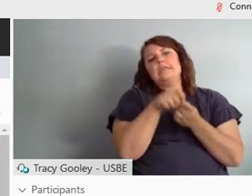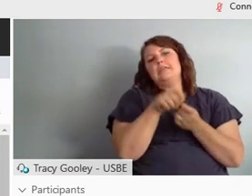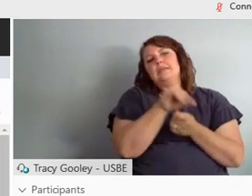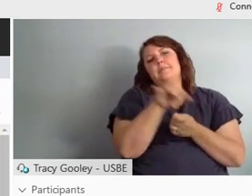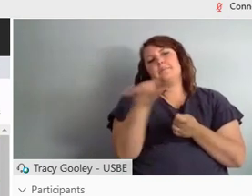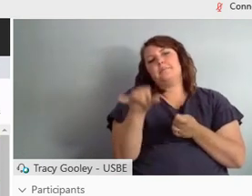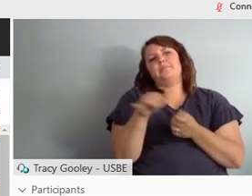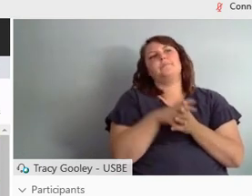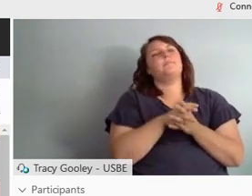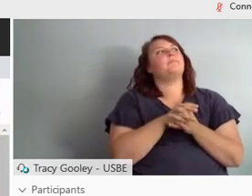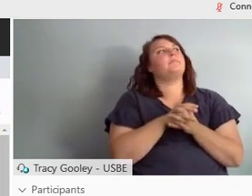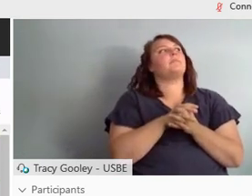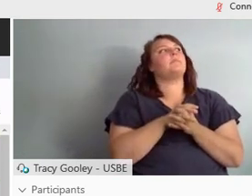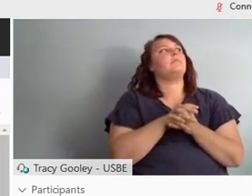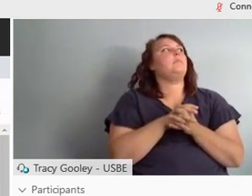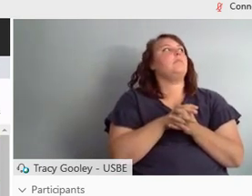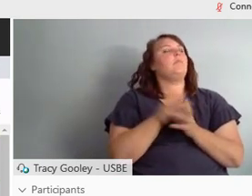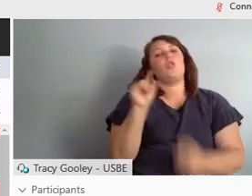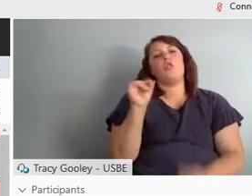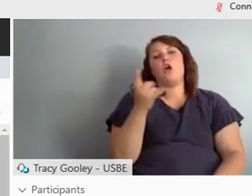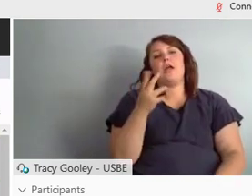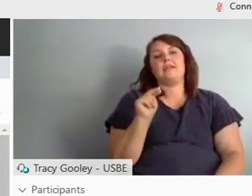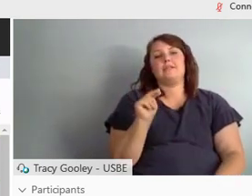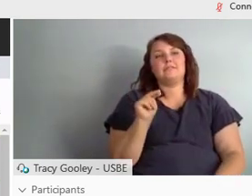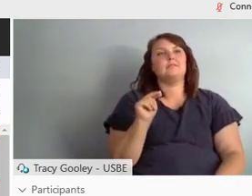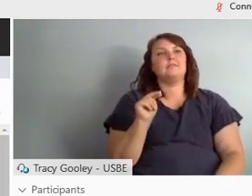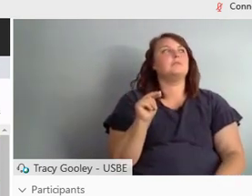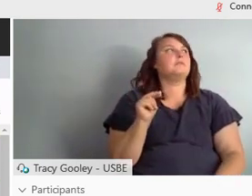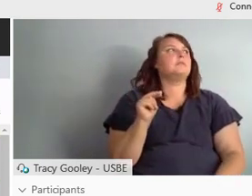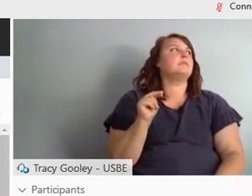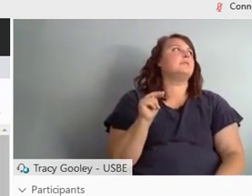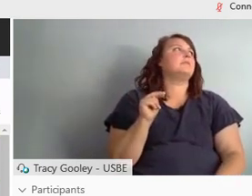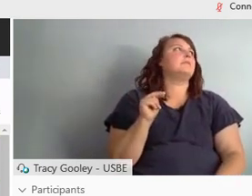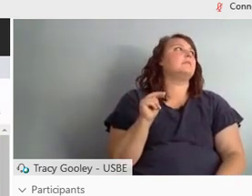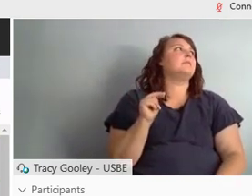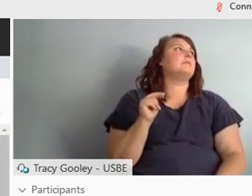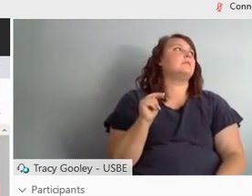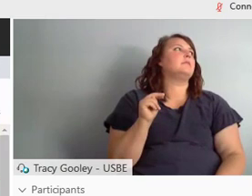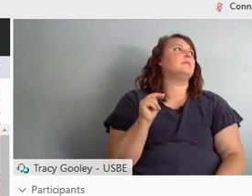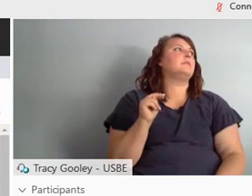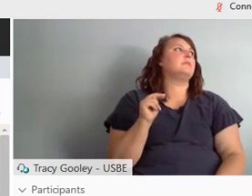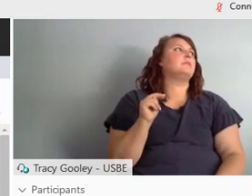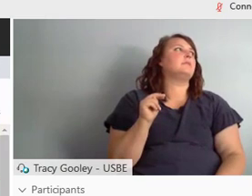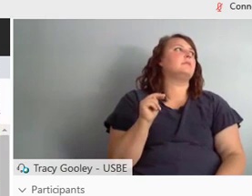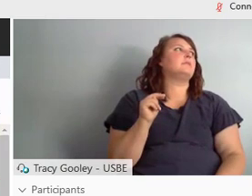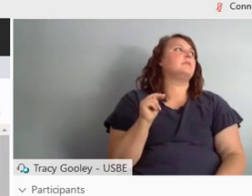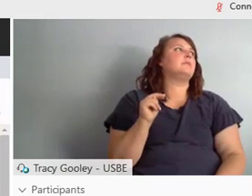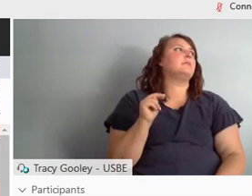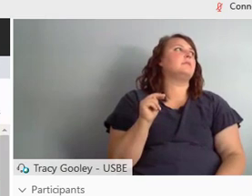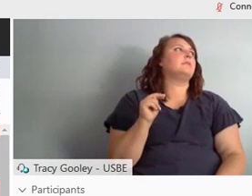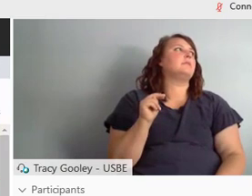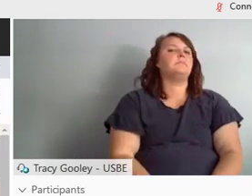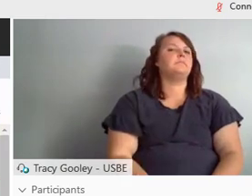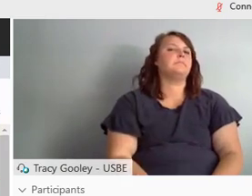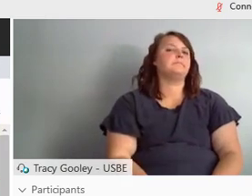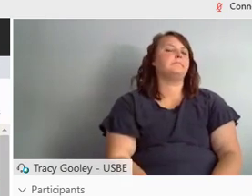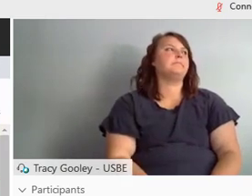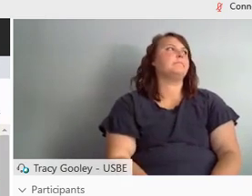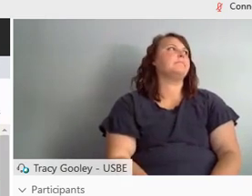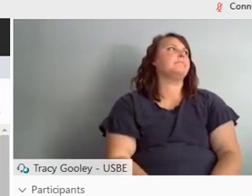same. So you will click the login button and you will type in your username and